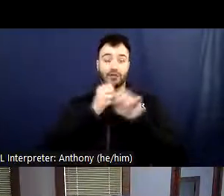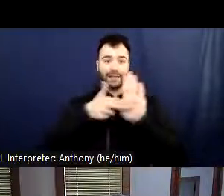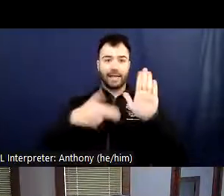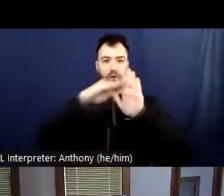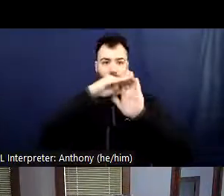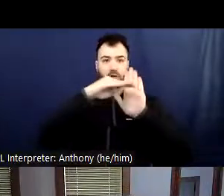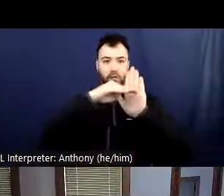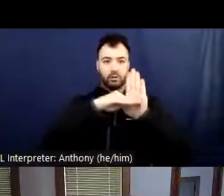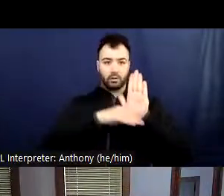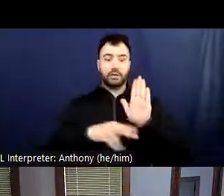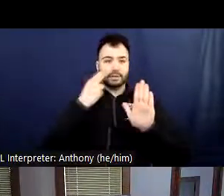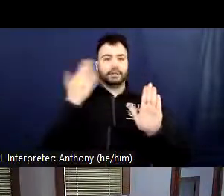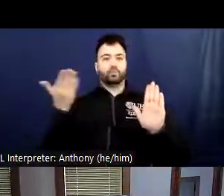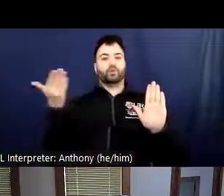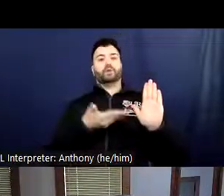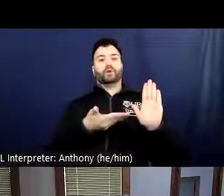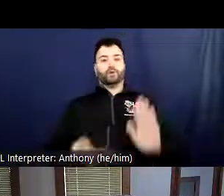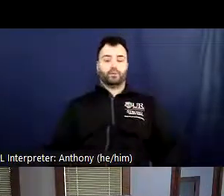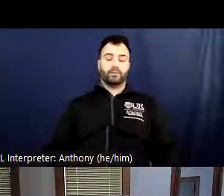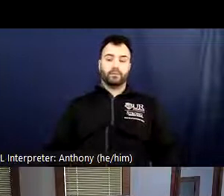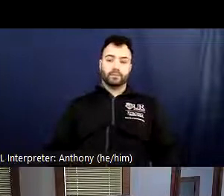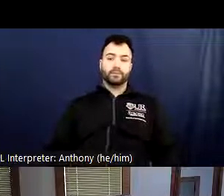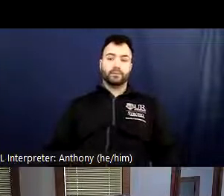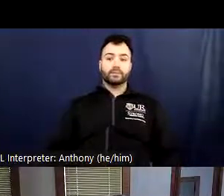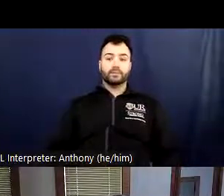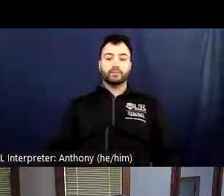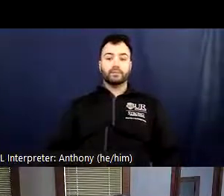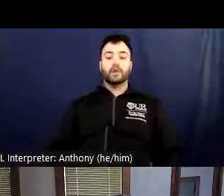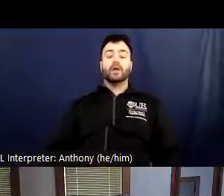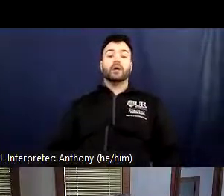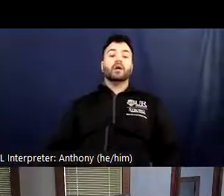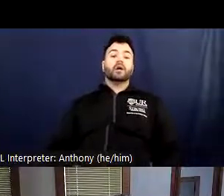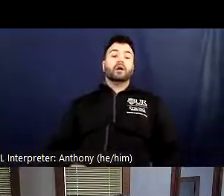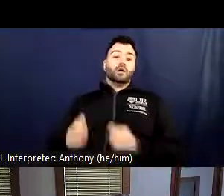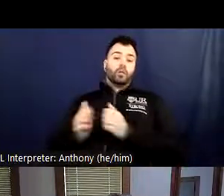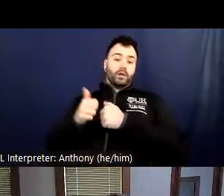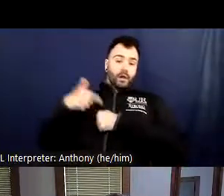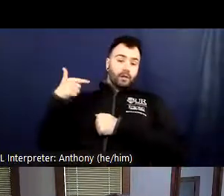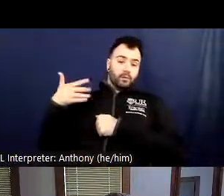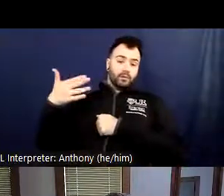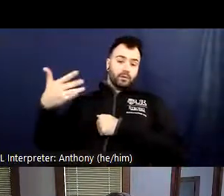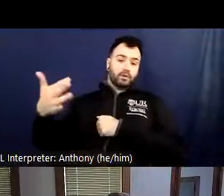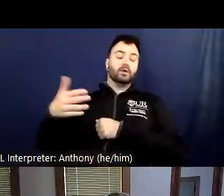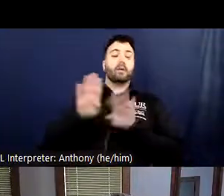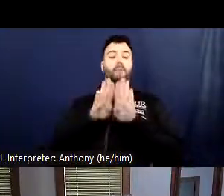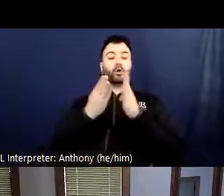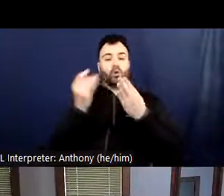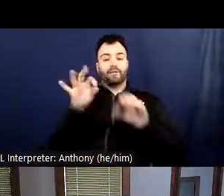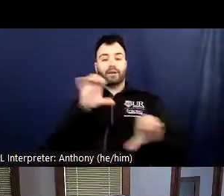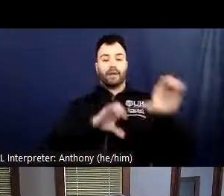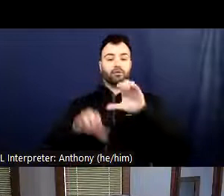see that it was actually what was supposed to be in it. Later on, that was renamed, of course, to the Food and